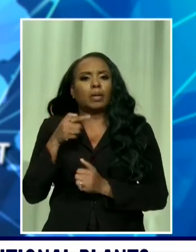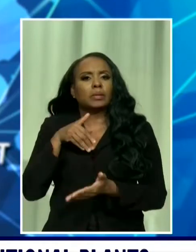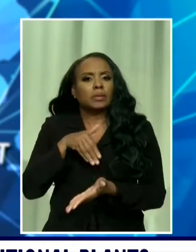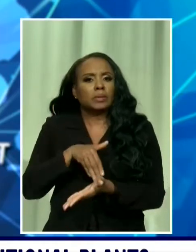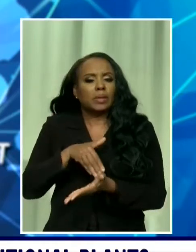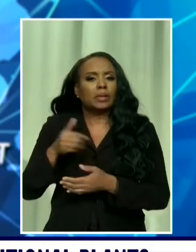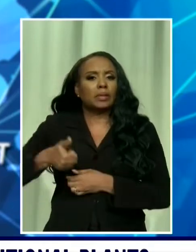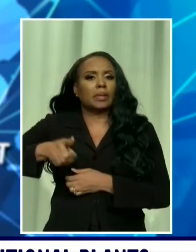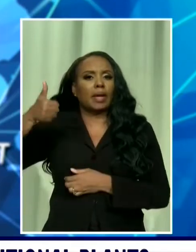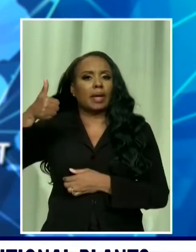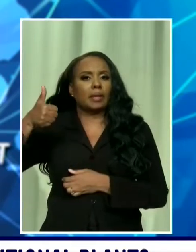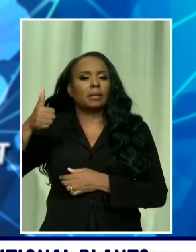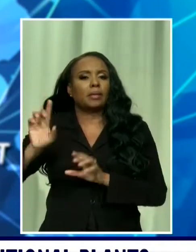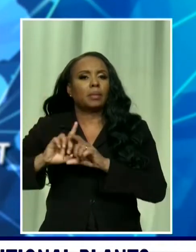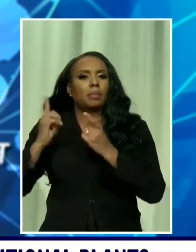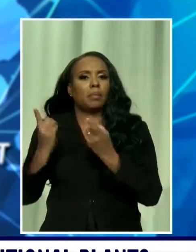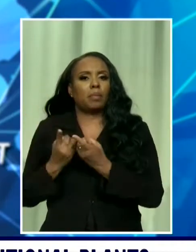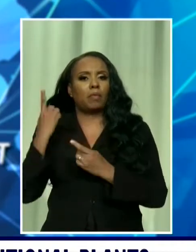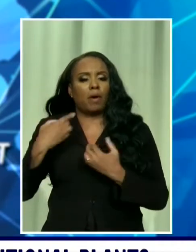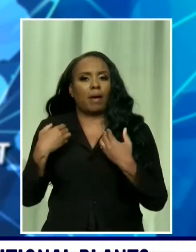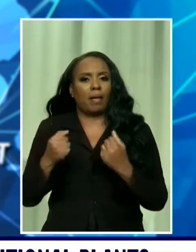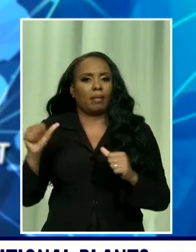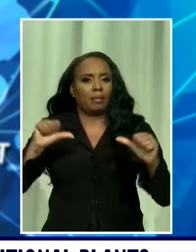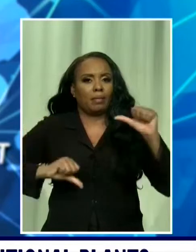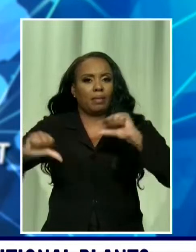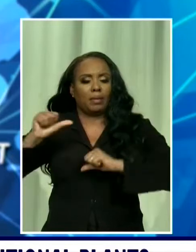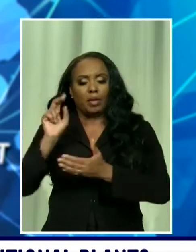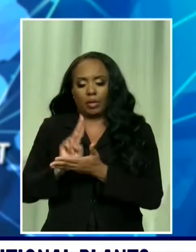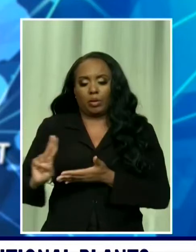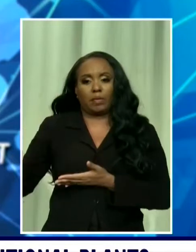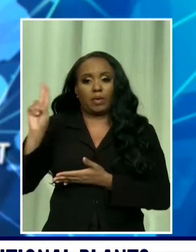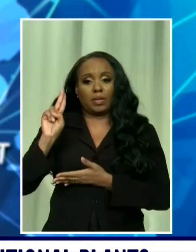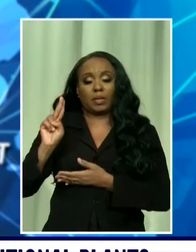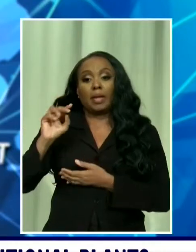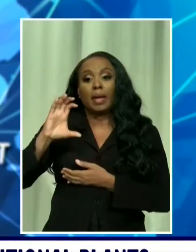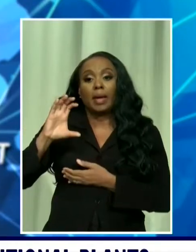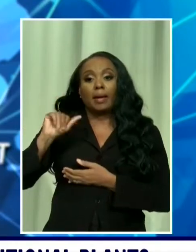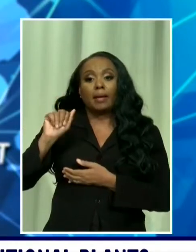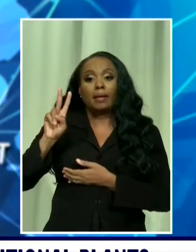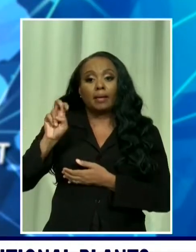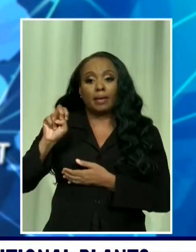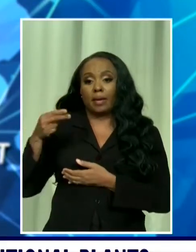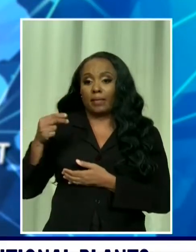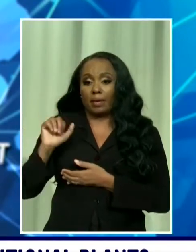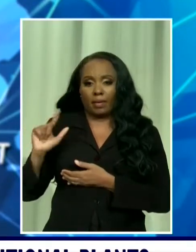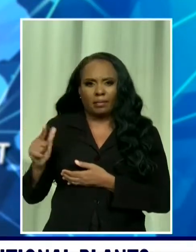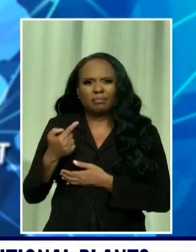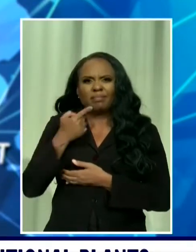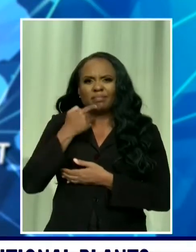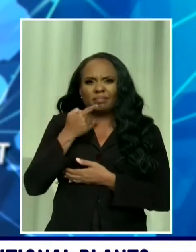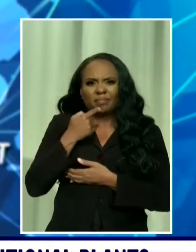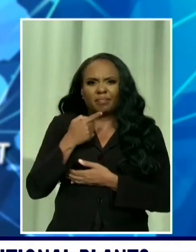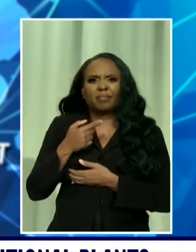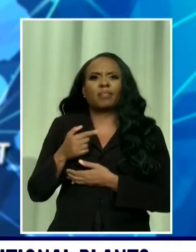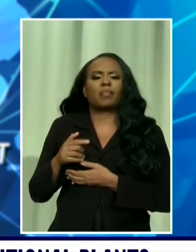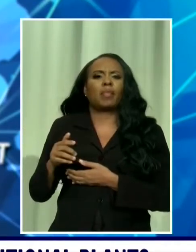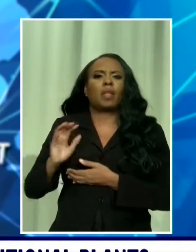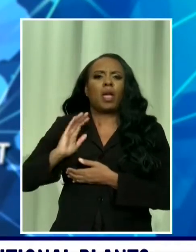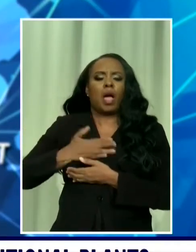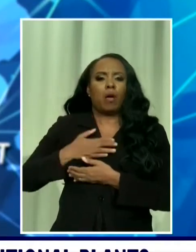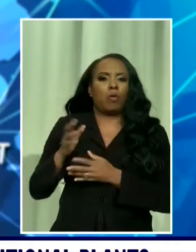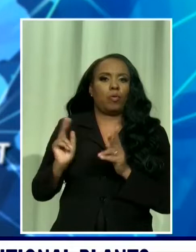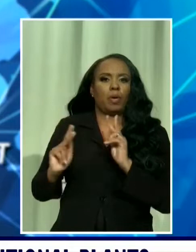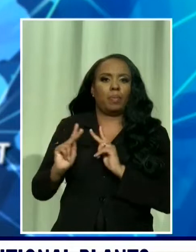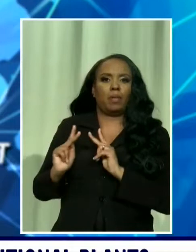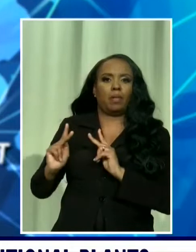the head of Department of Preclinical and Health Sciences at the UWI Cayfield campus. He said our ancestors have been using plants